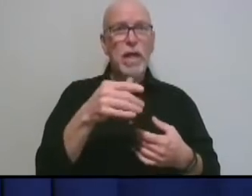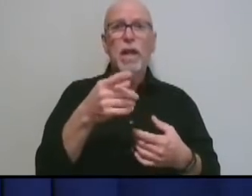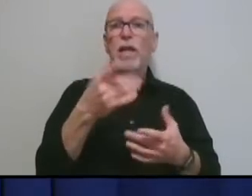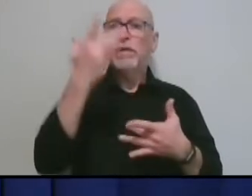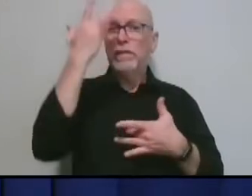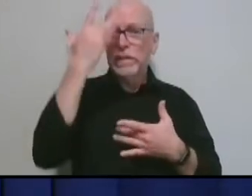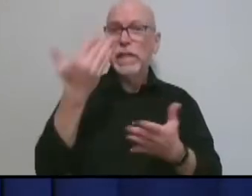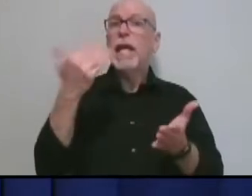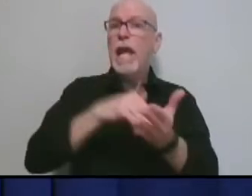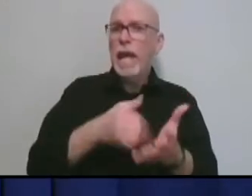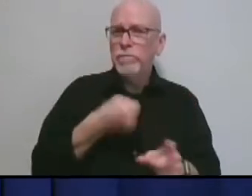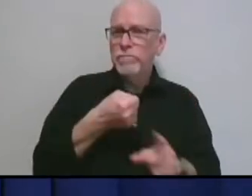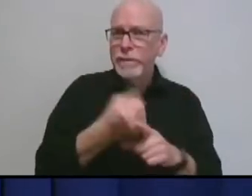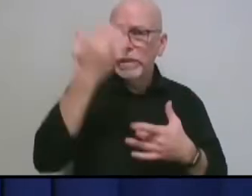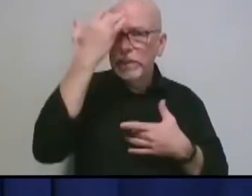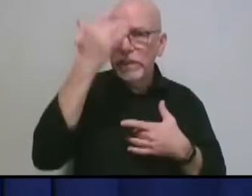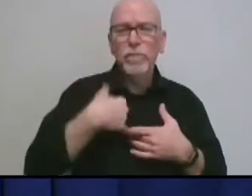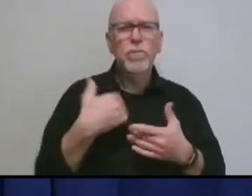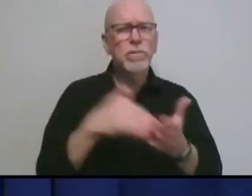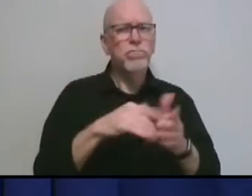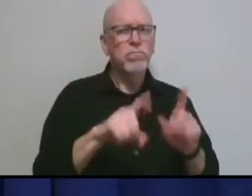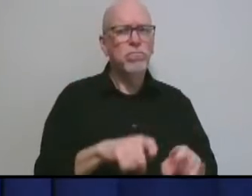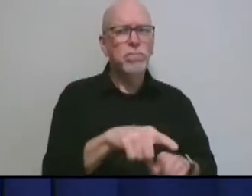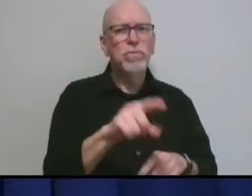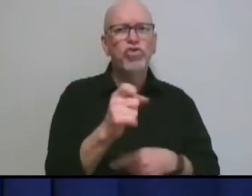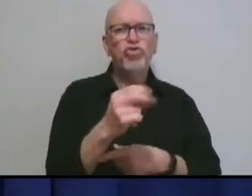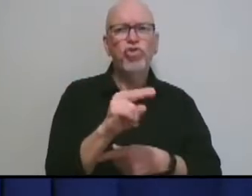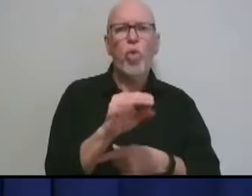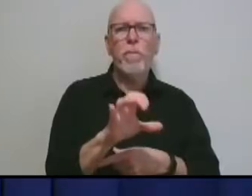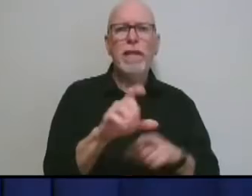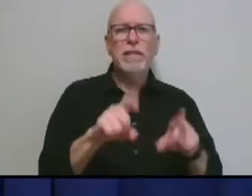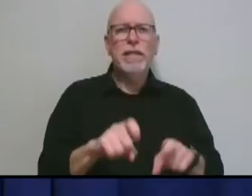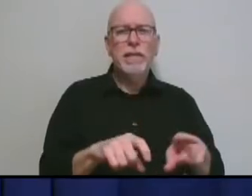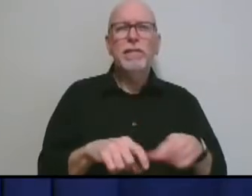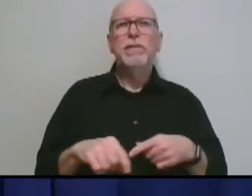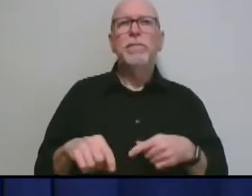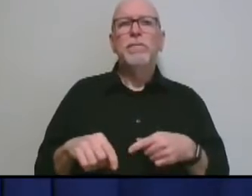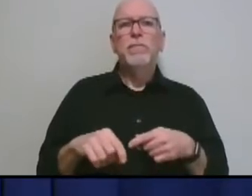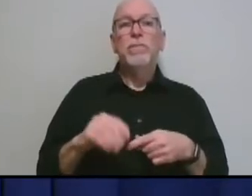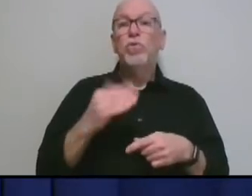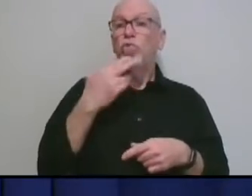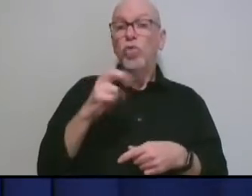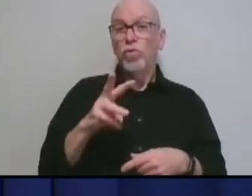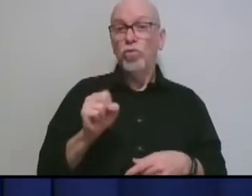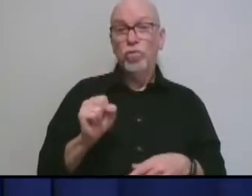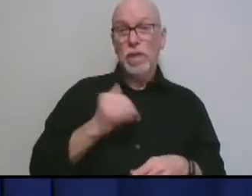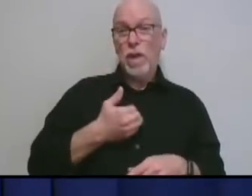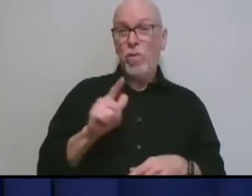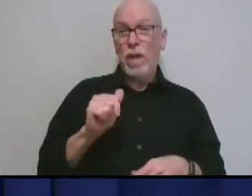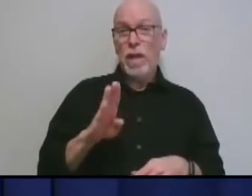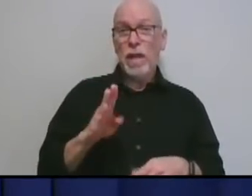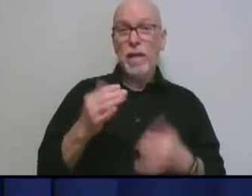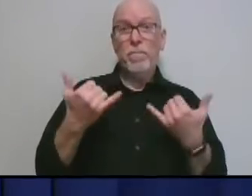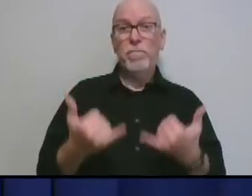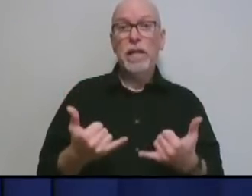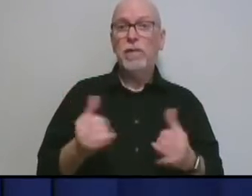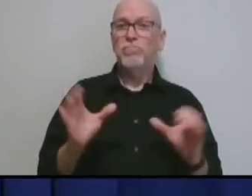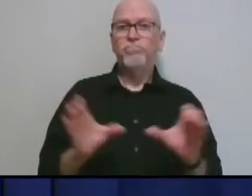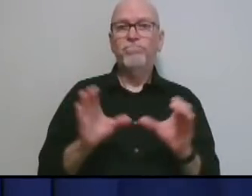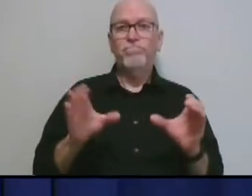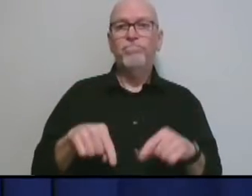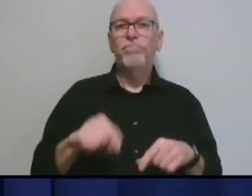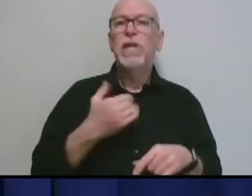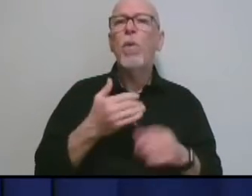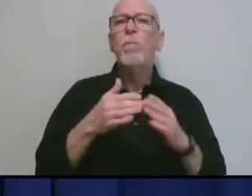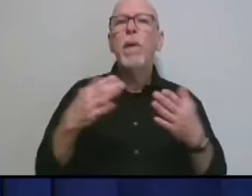would be a person that we definitely want to do the genomic testing. And the good news is our lab is now certified here, our public health